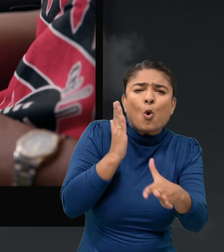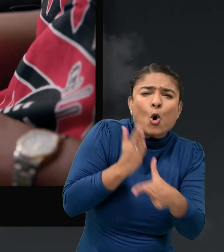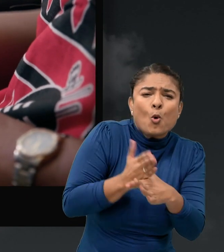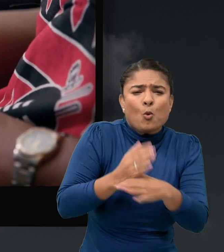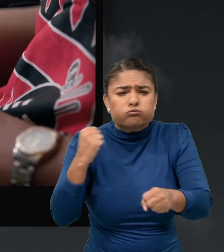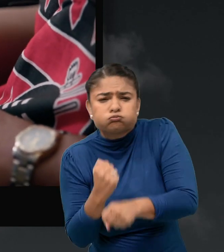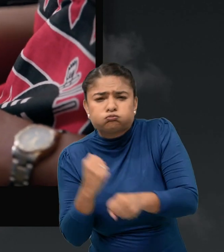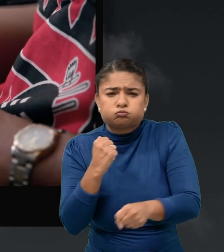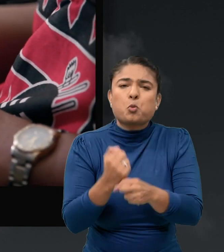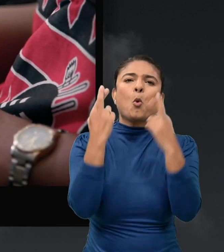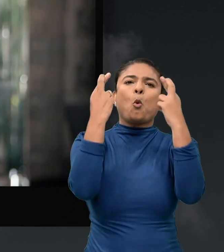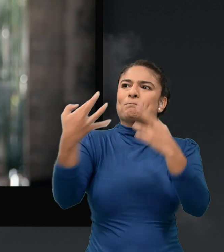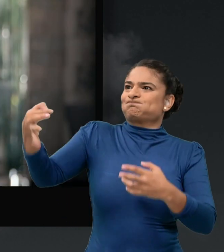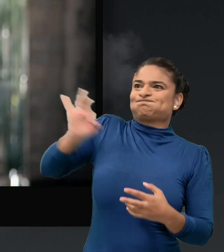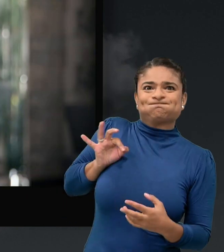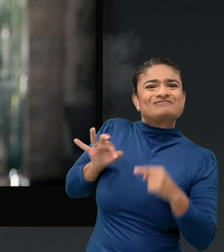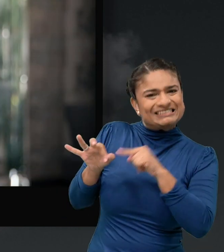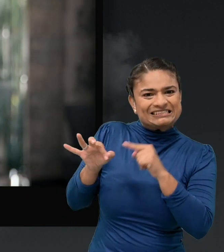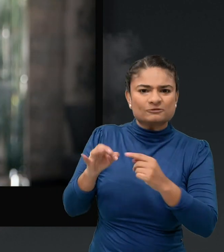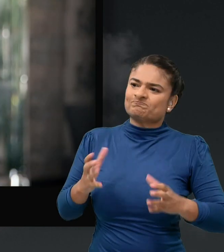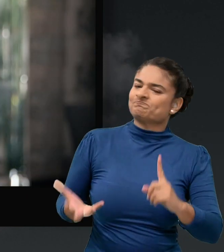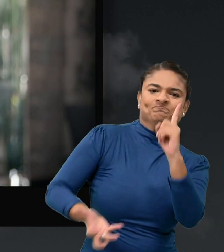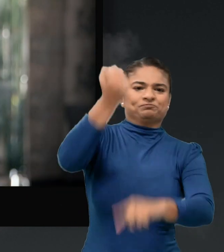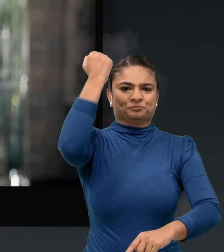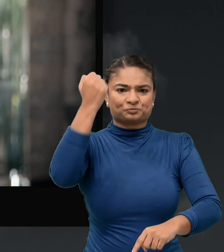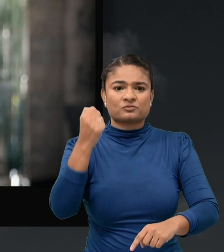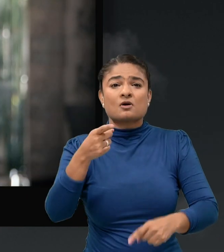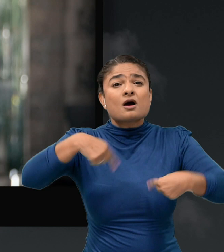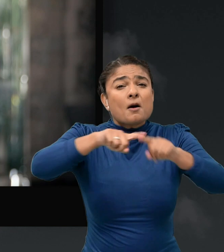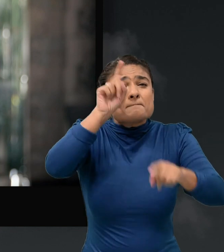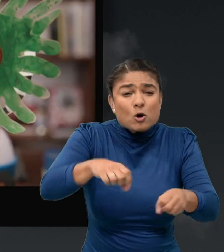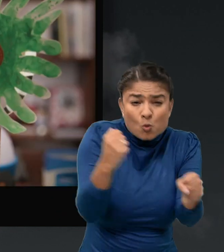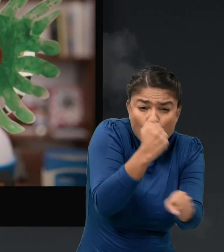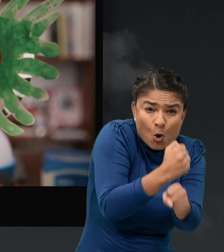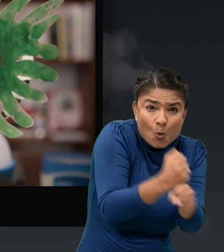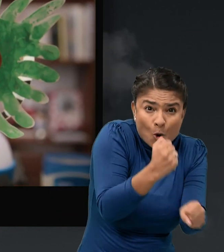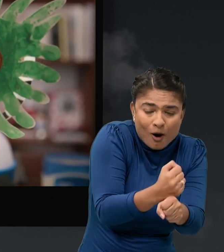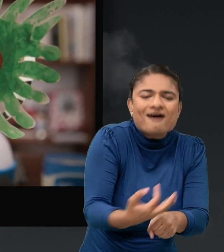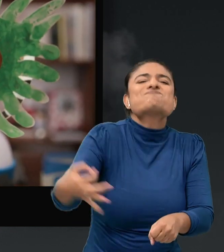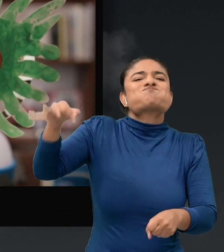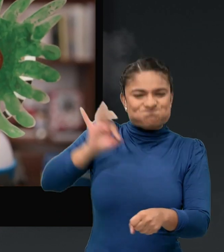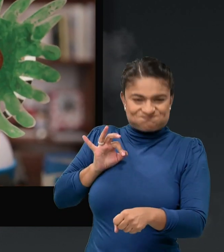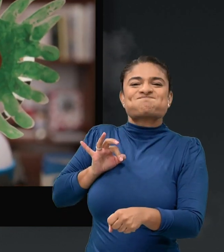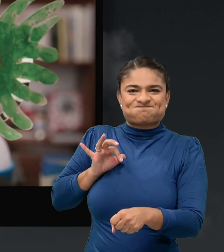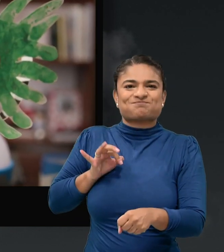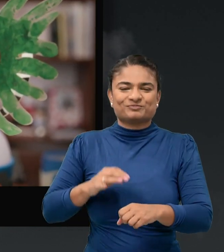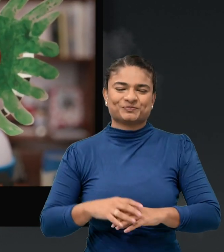work for what you think and hope you will be rewarded with.